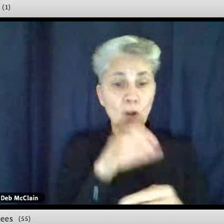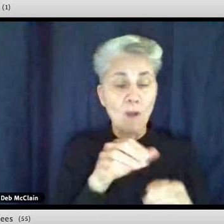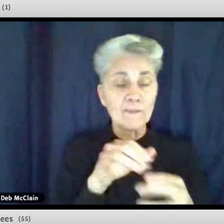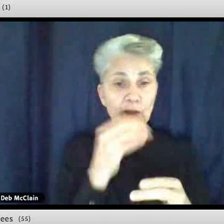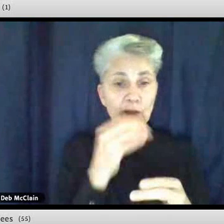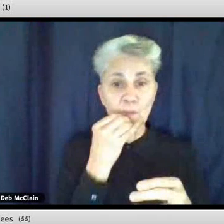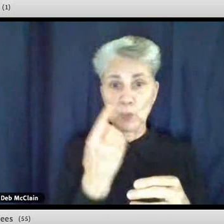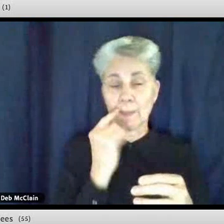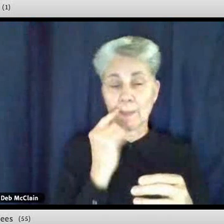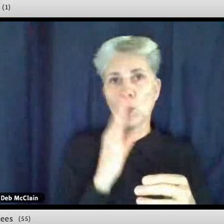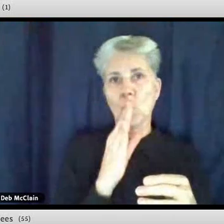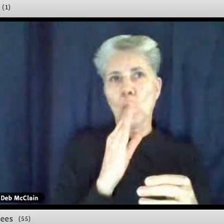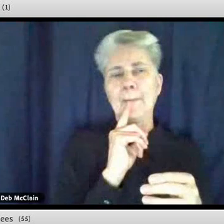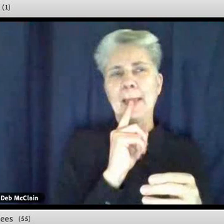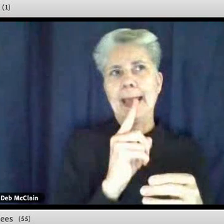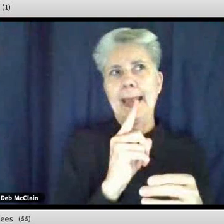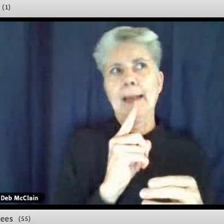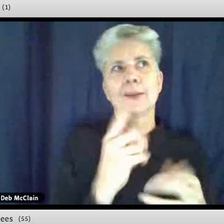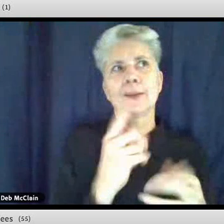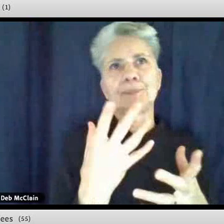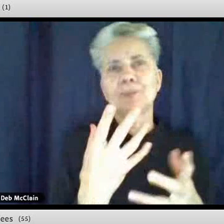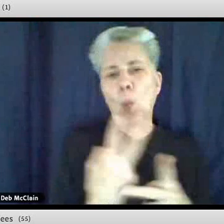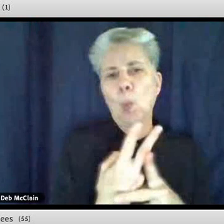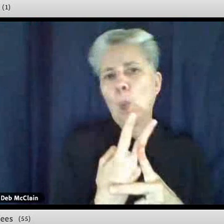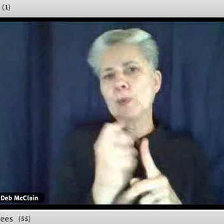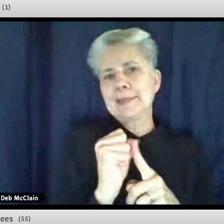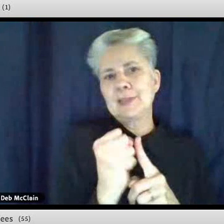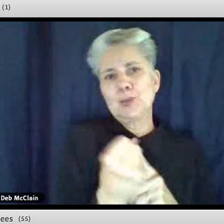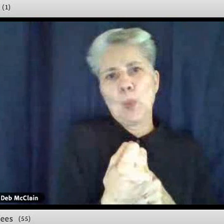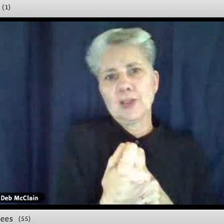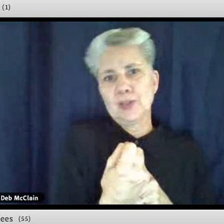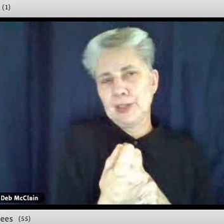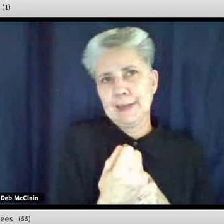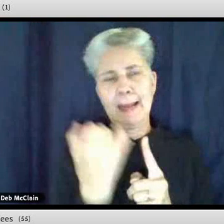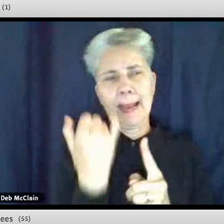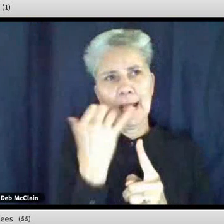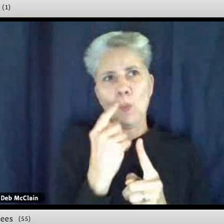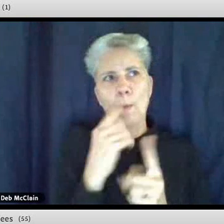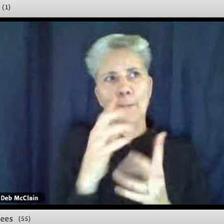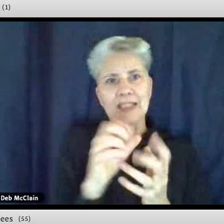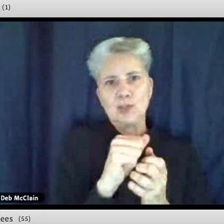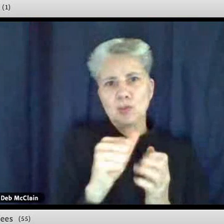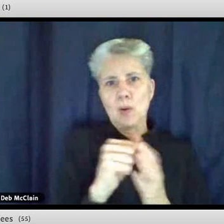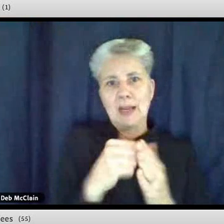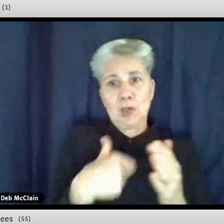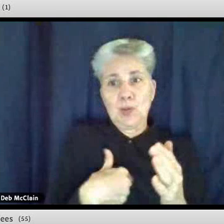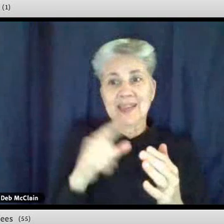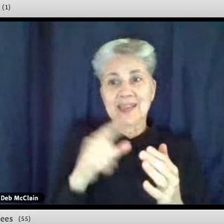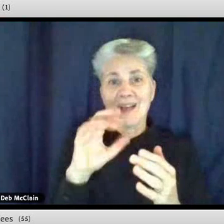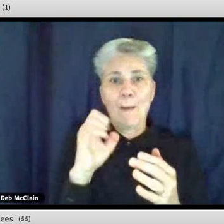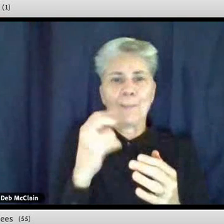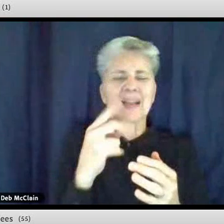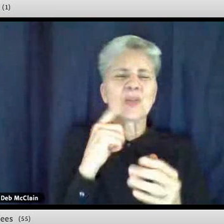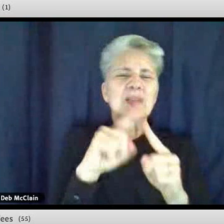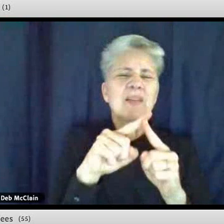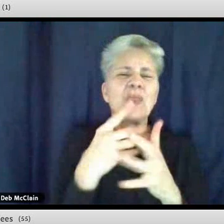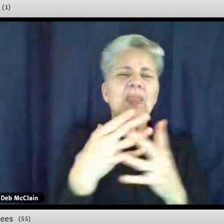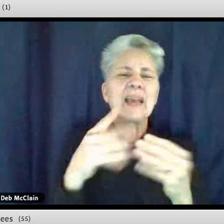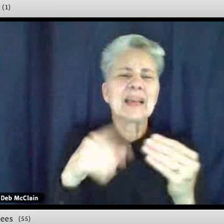something, it's going to be for worst case scenario, it's going to be destroyed in your stomach. So just different things